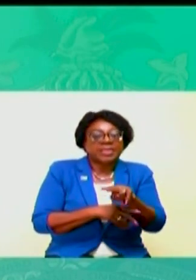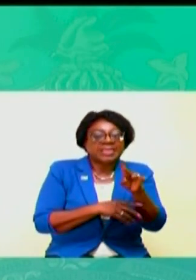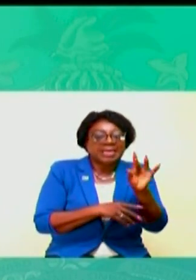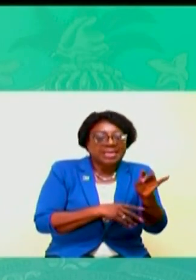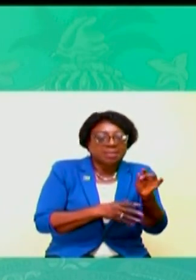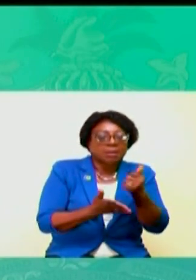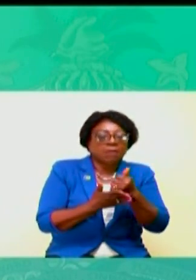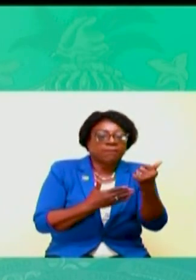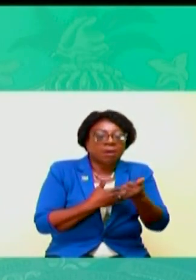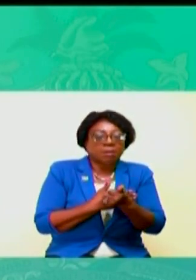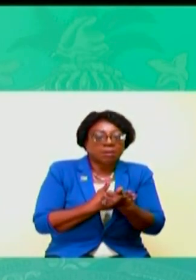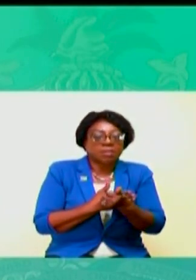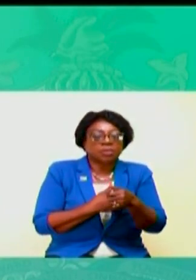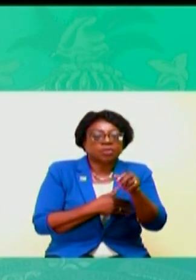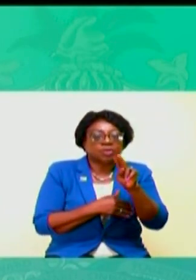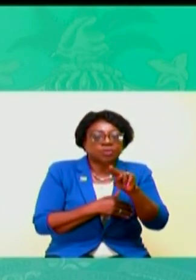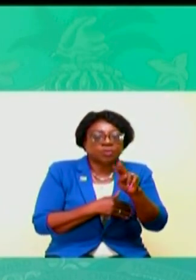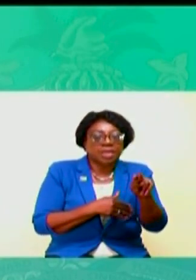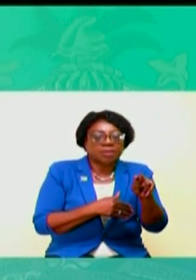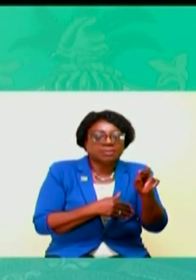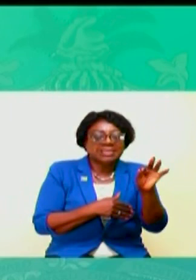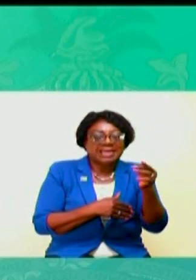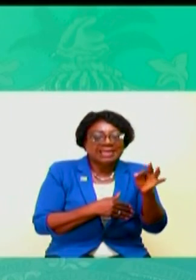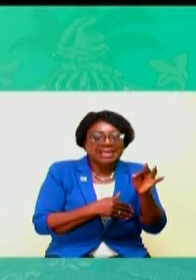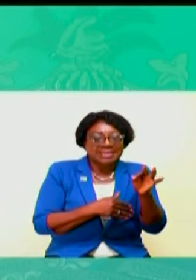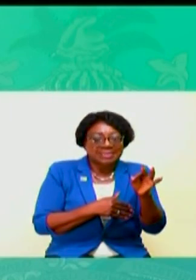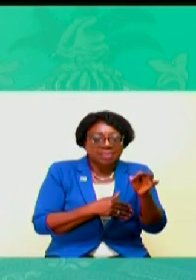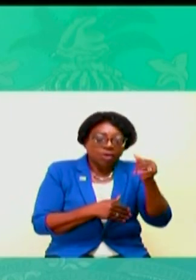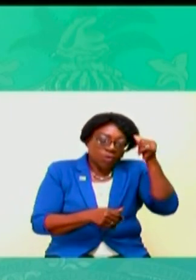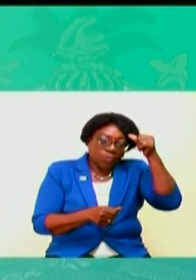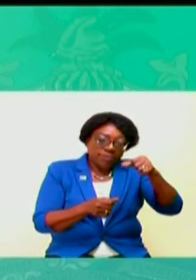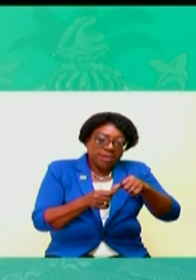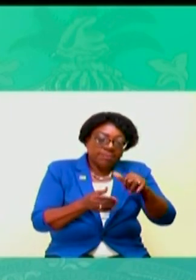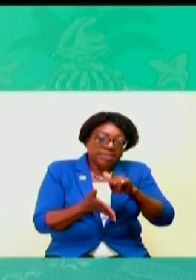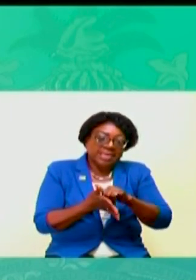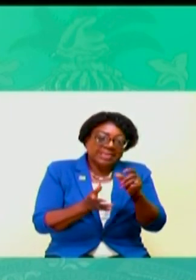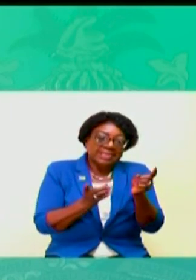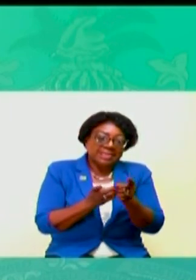August, 2019. Write it down. Remember that date for a moment.